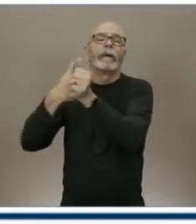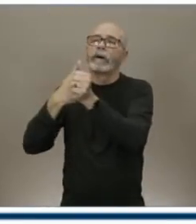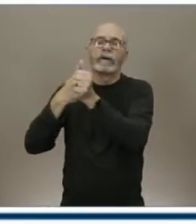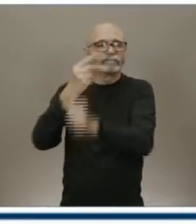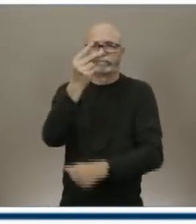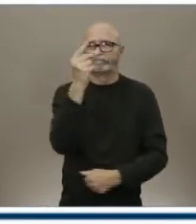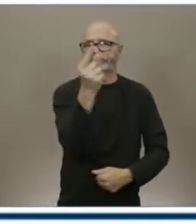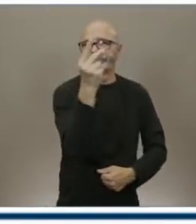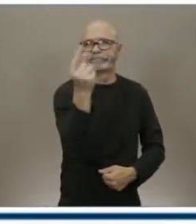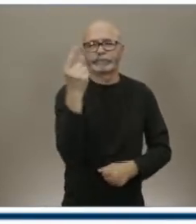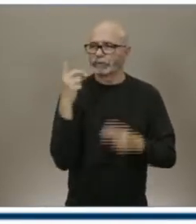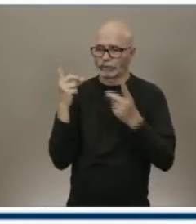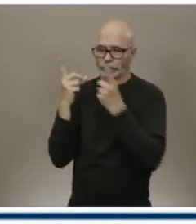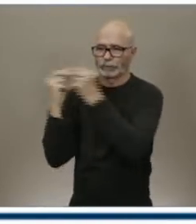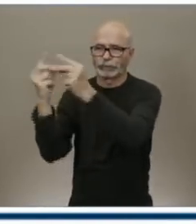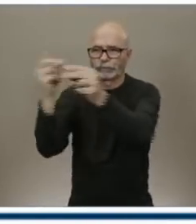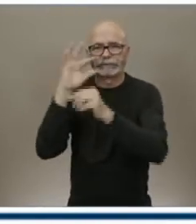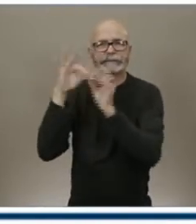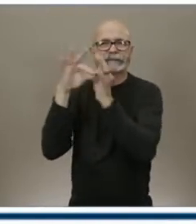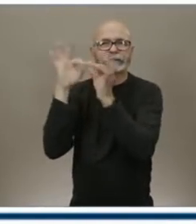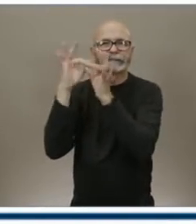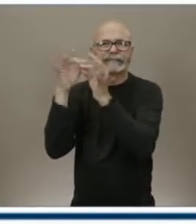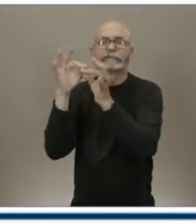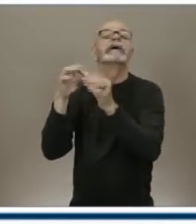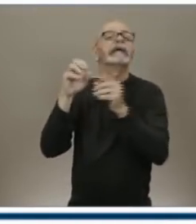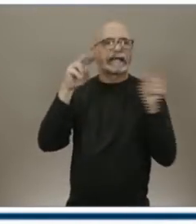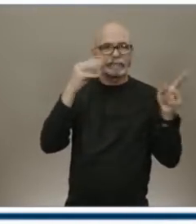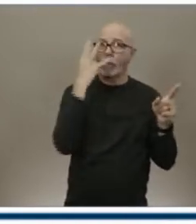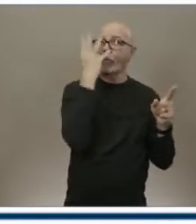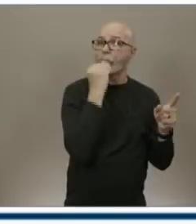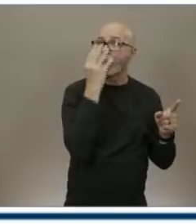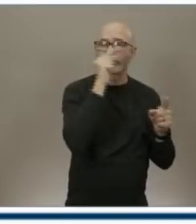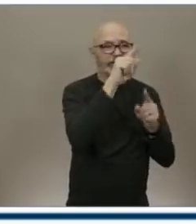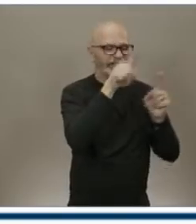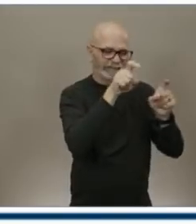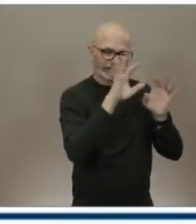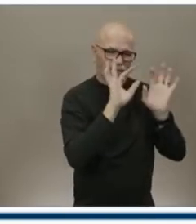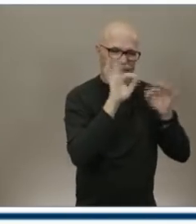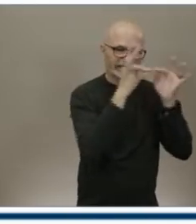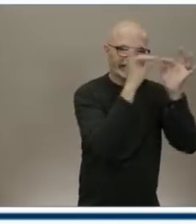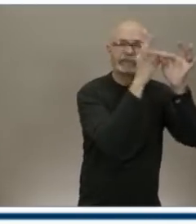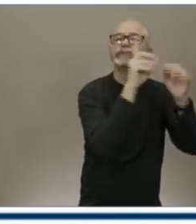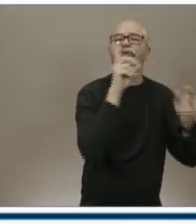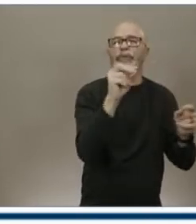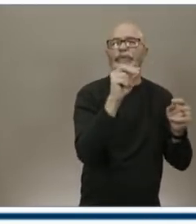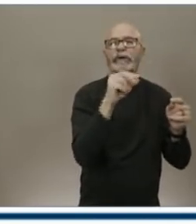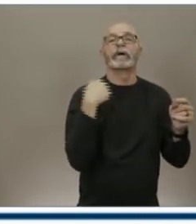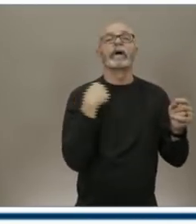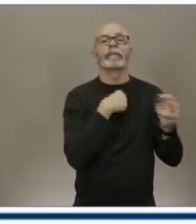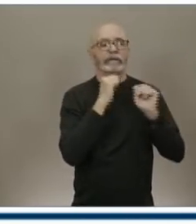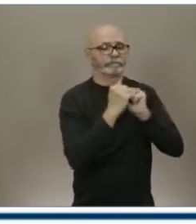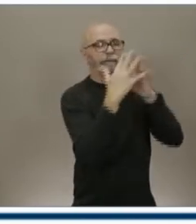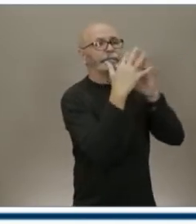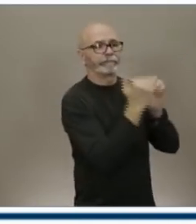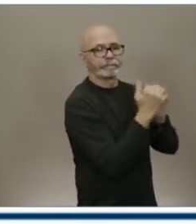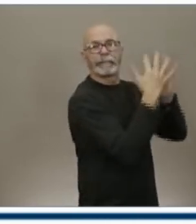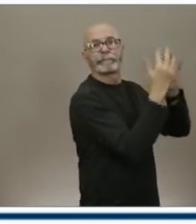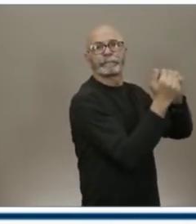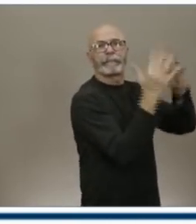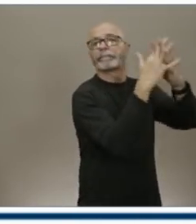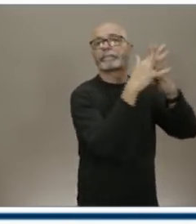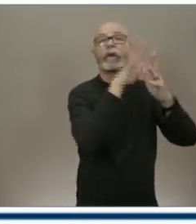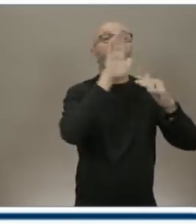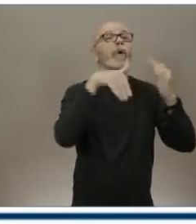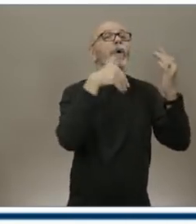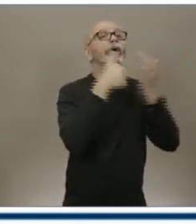Wolfville area through expanding capacity in the primary assessment center using the pop-up, And fortunately, all those tests came back